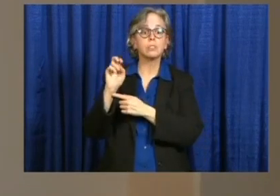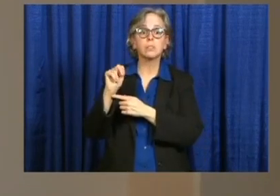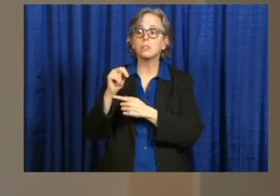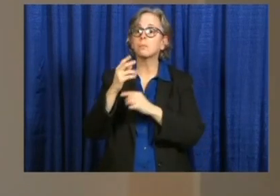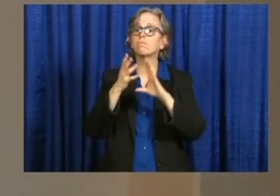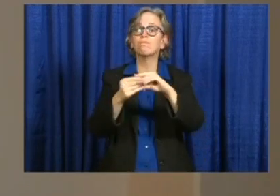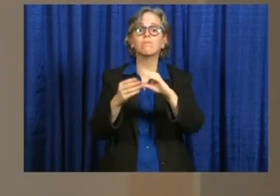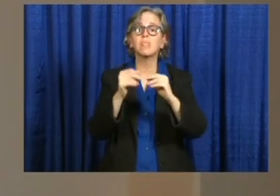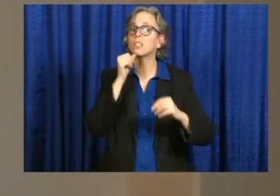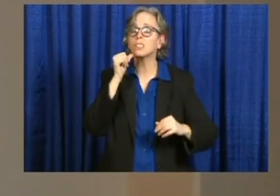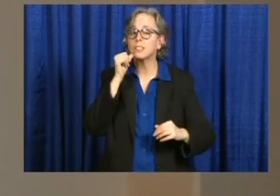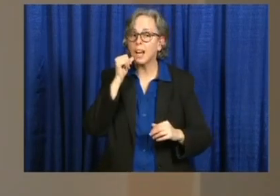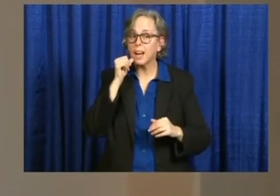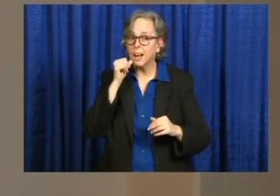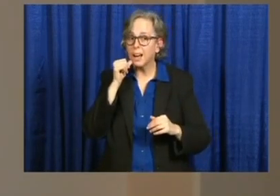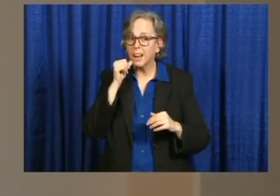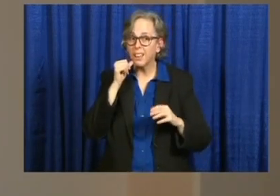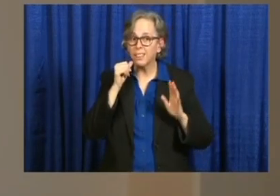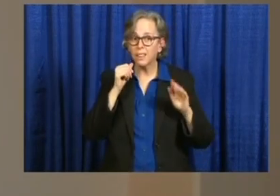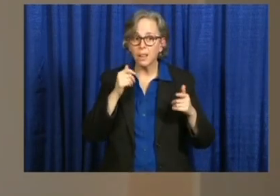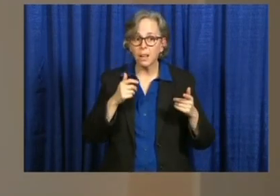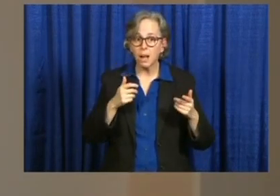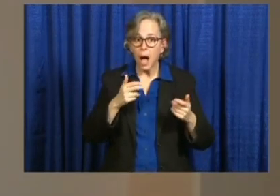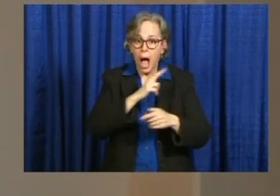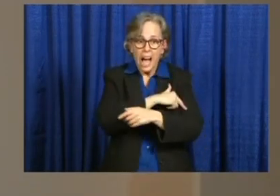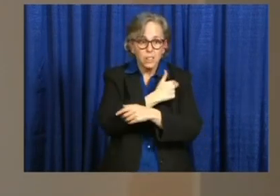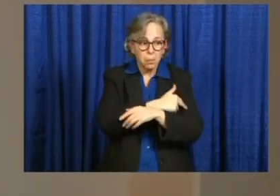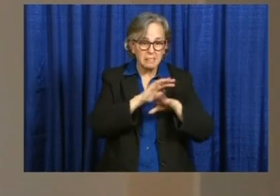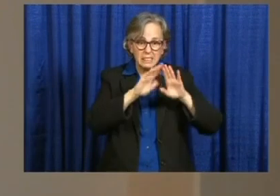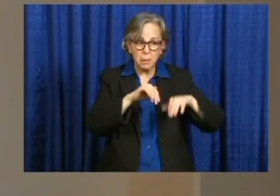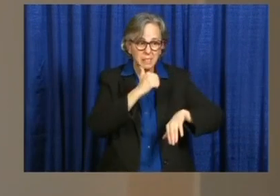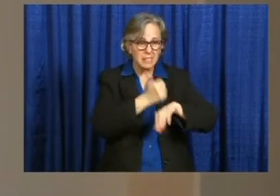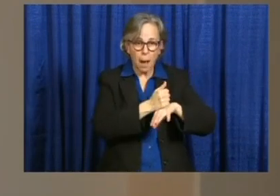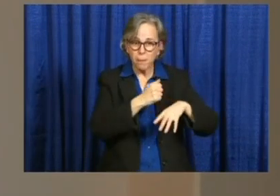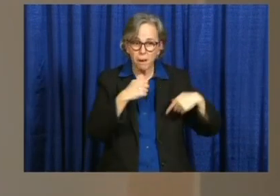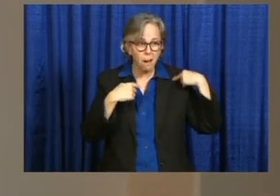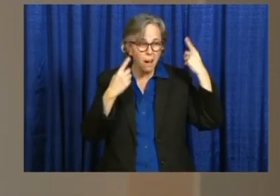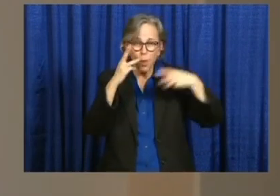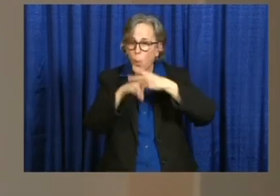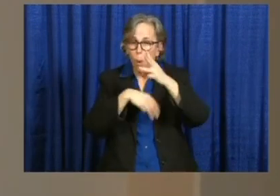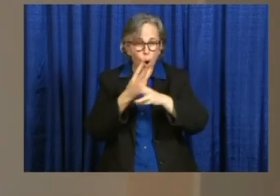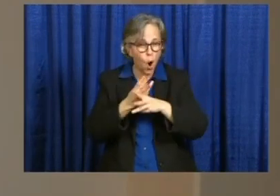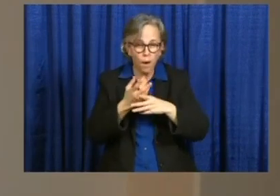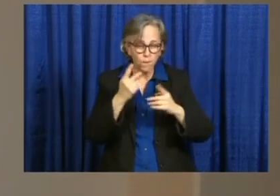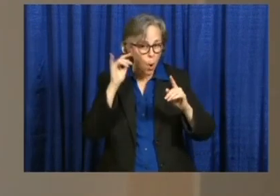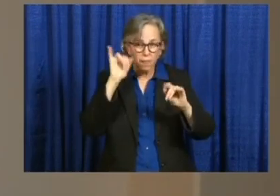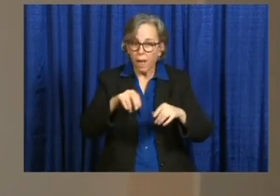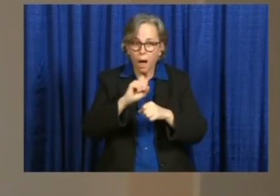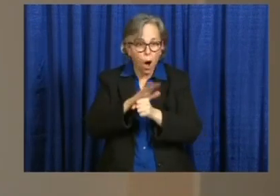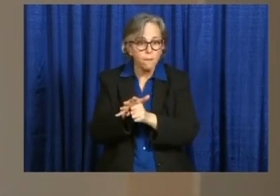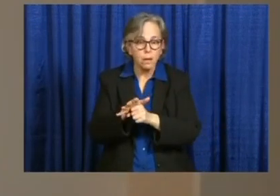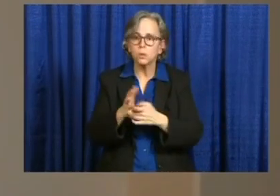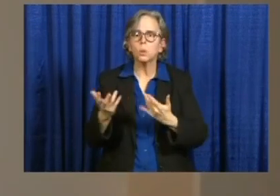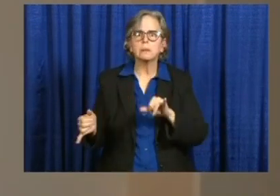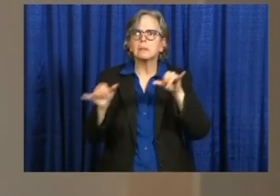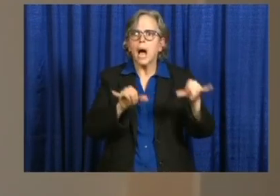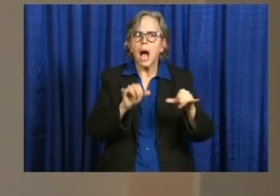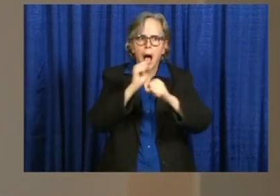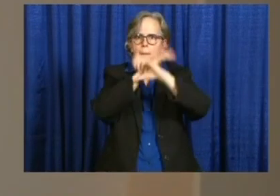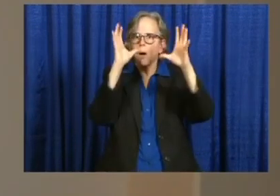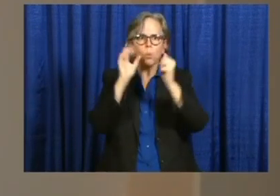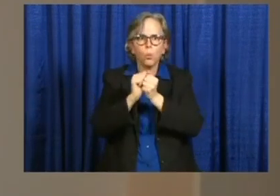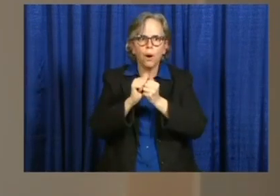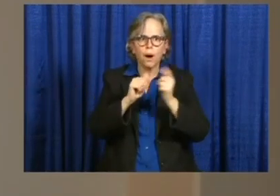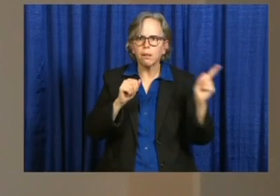no hospital system in the world that's designed to handle what we're dealing with. Well, our unemployment